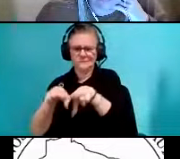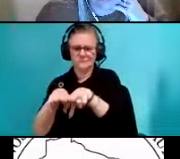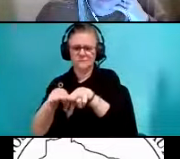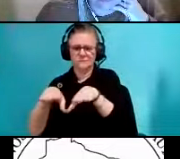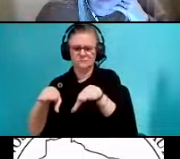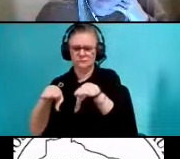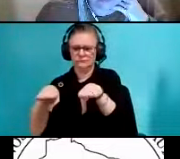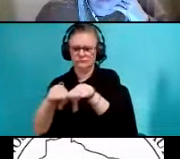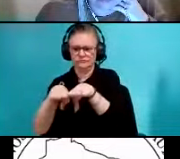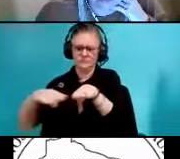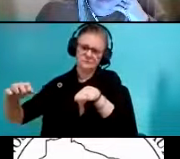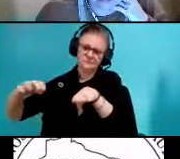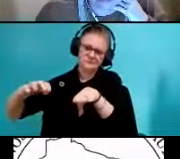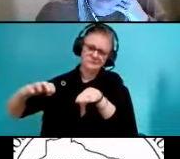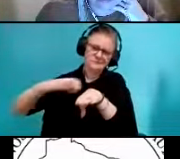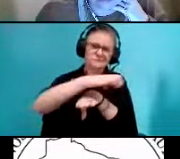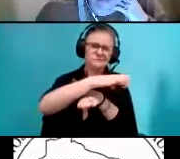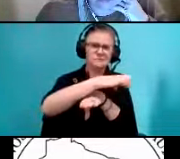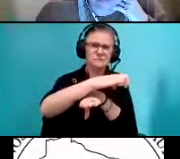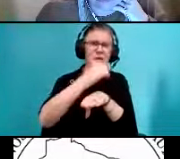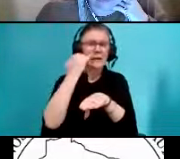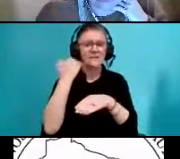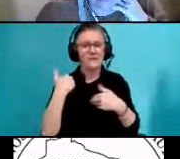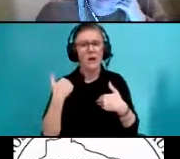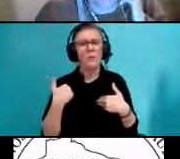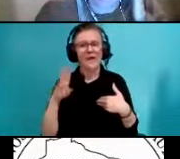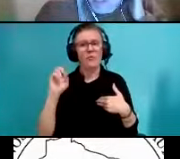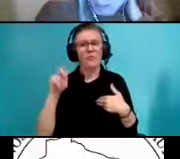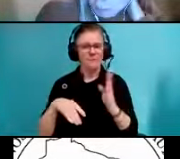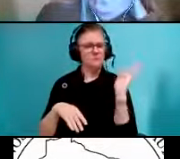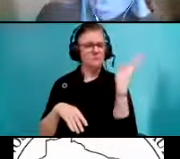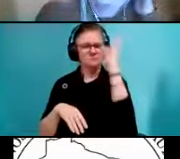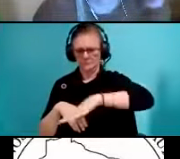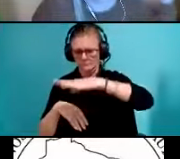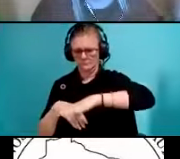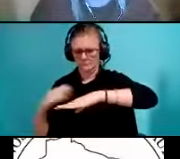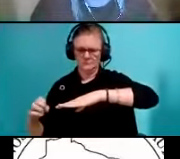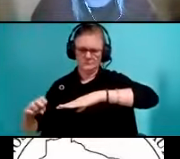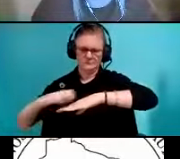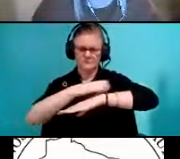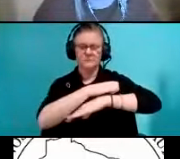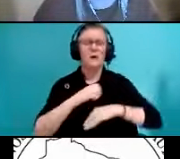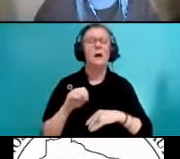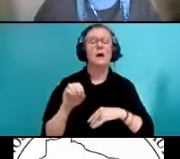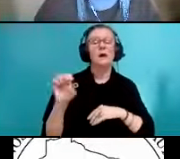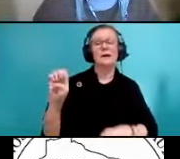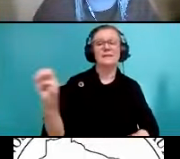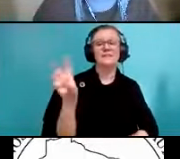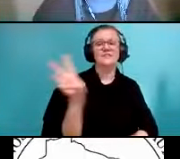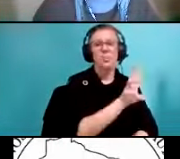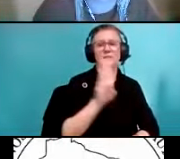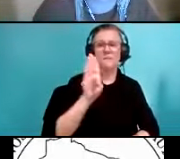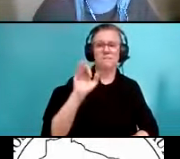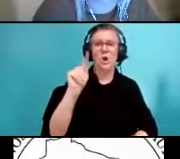on. Otherwise, the existing ramp system is available. The east-west BRT, the folding ramp that comes